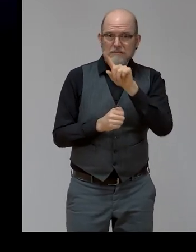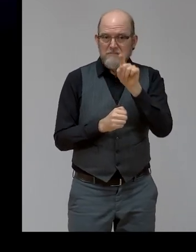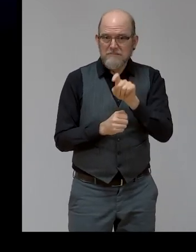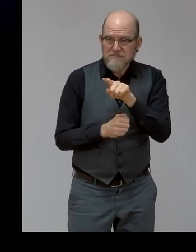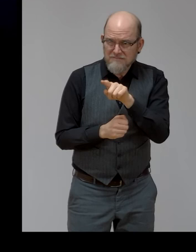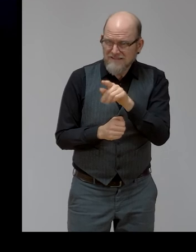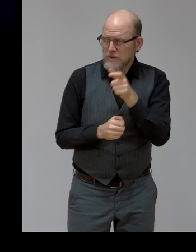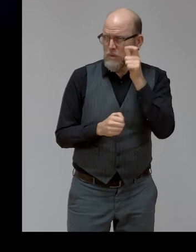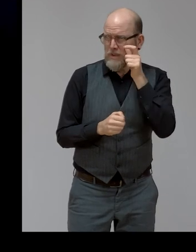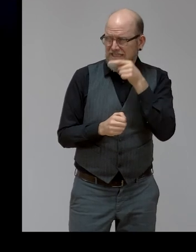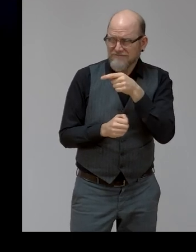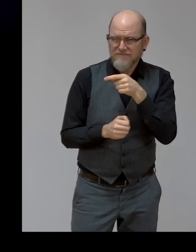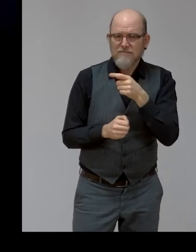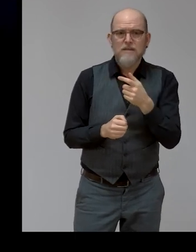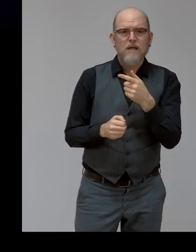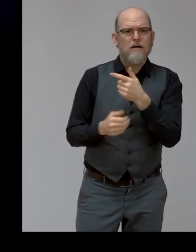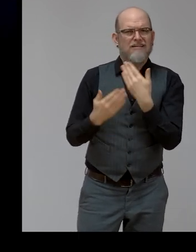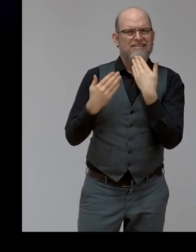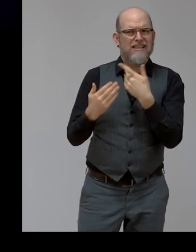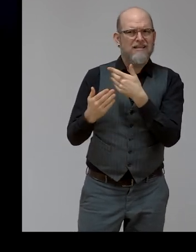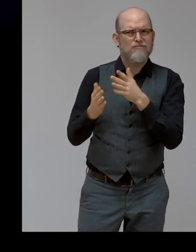for such an inspirational story on